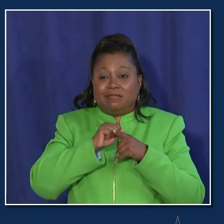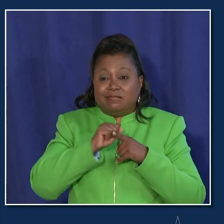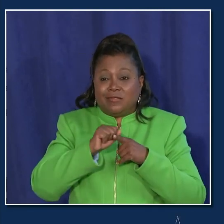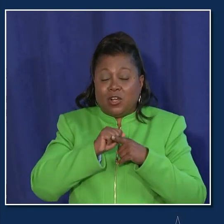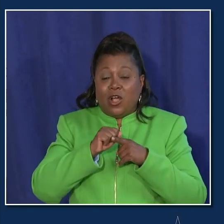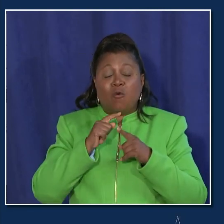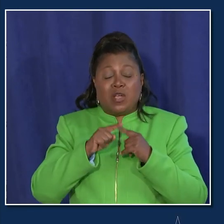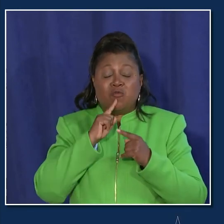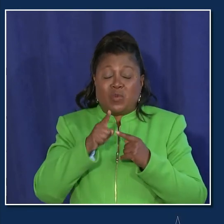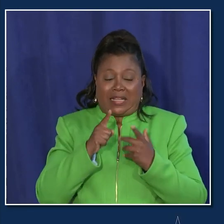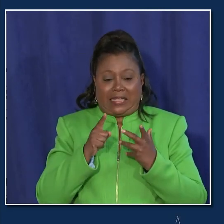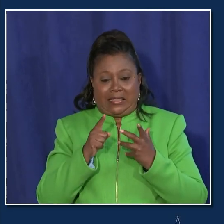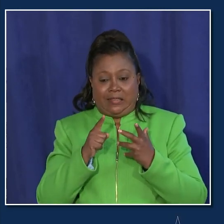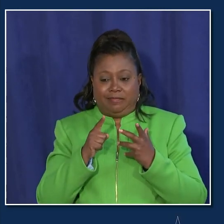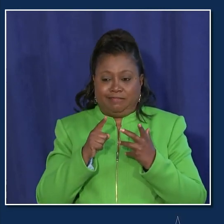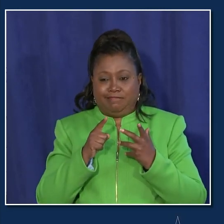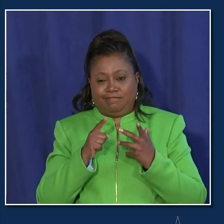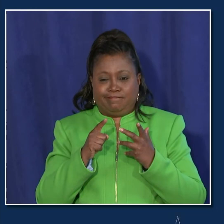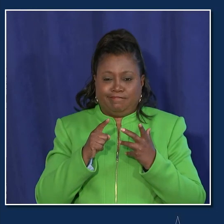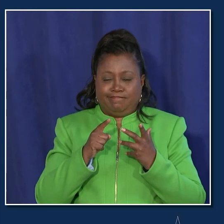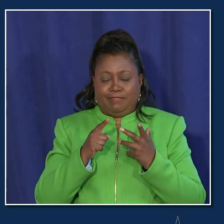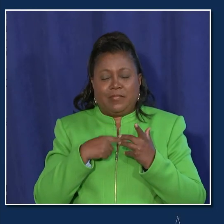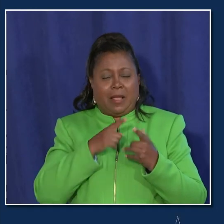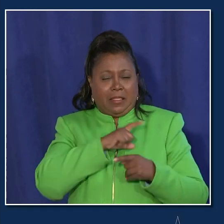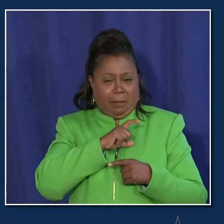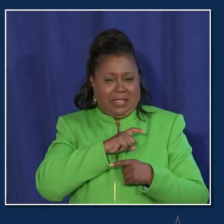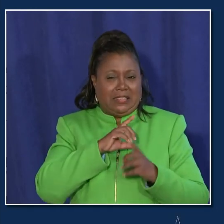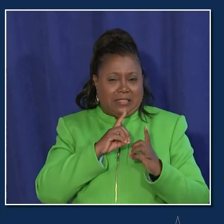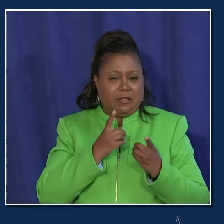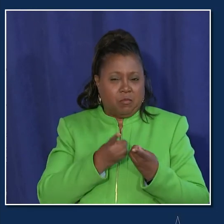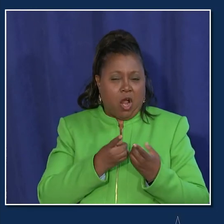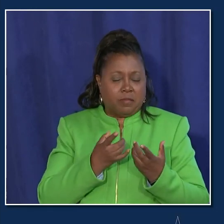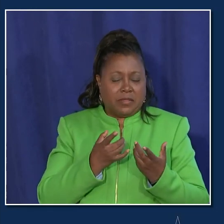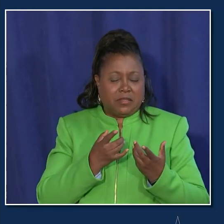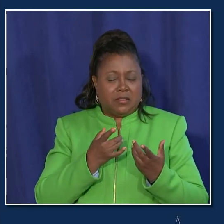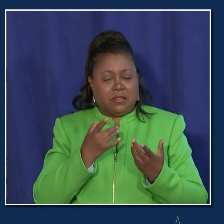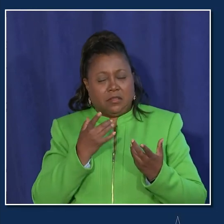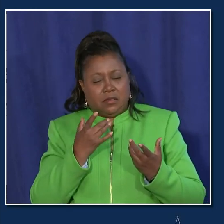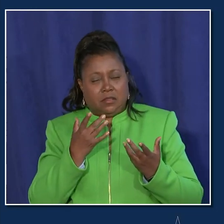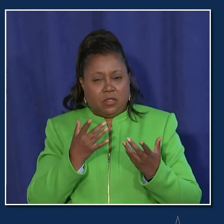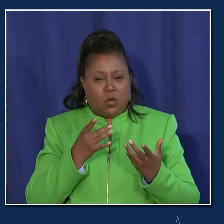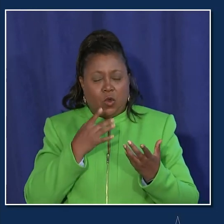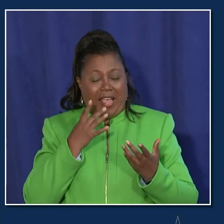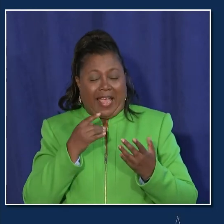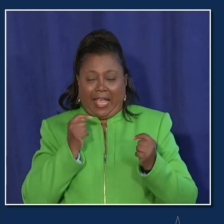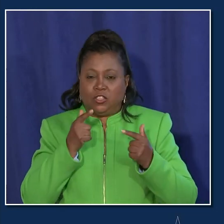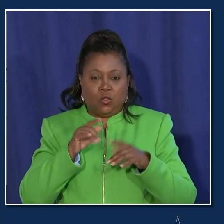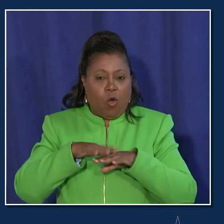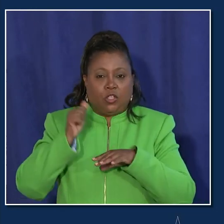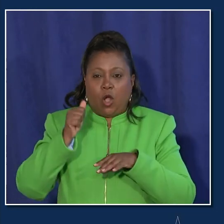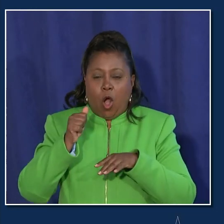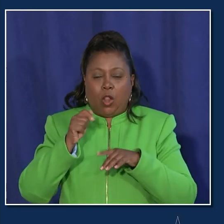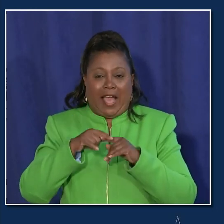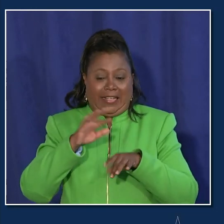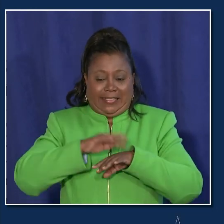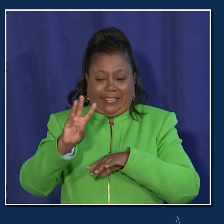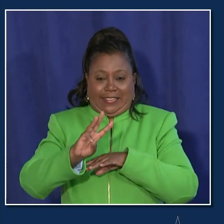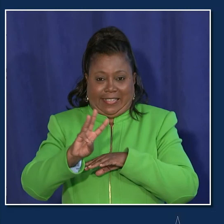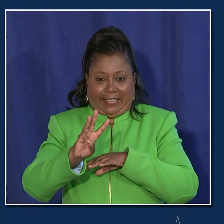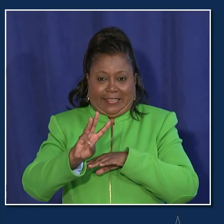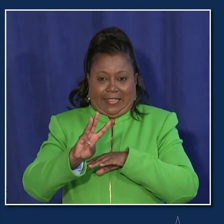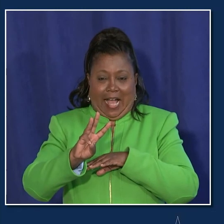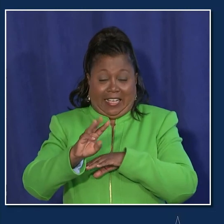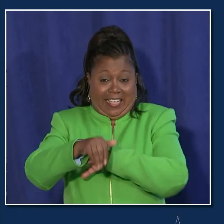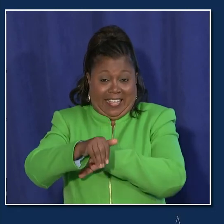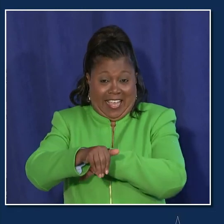I mean, we literally would, the police department would, issue a call at 6 o'clock